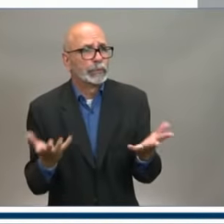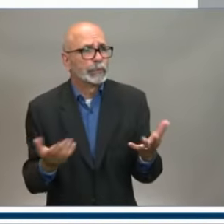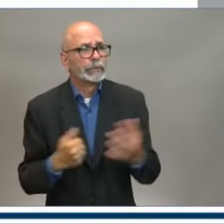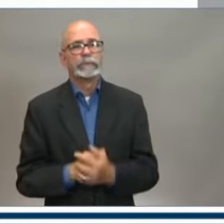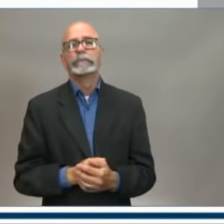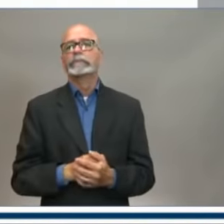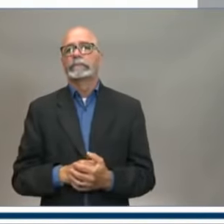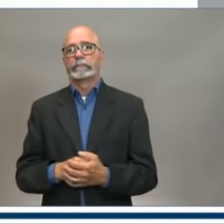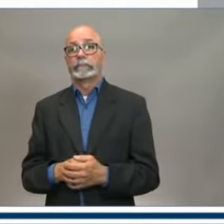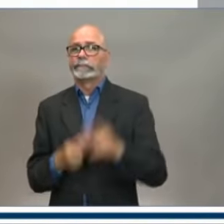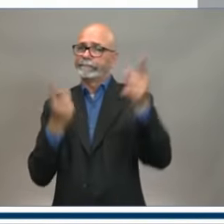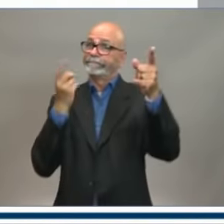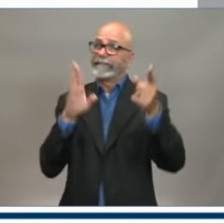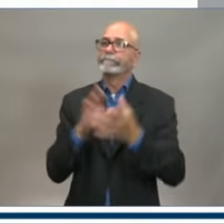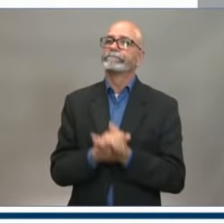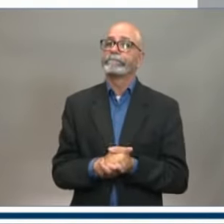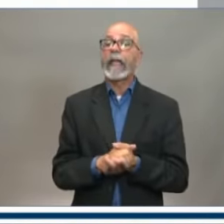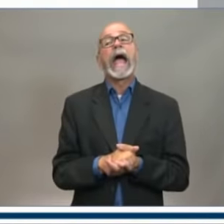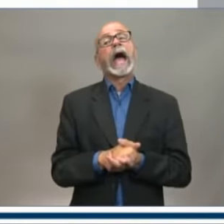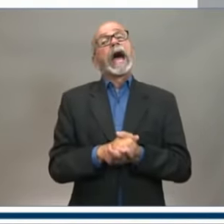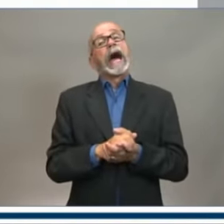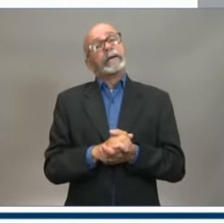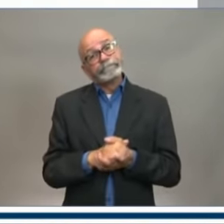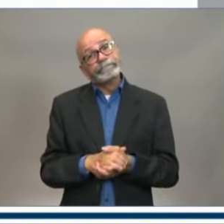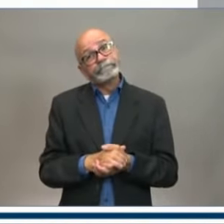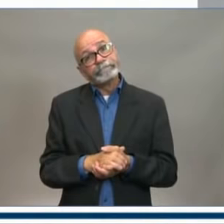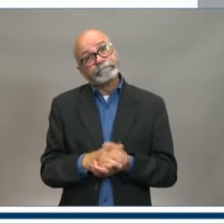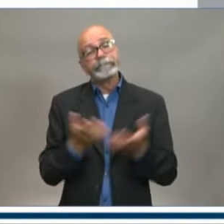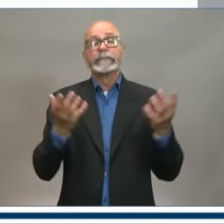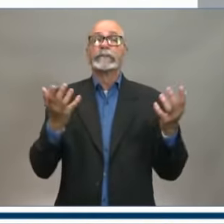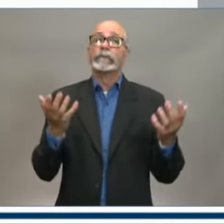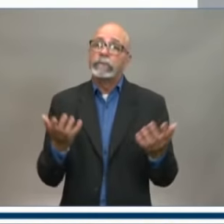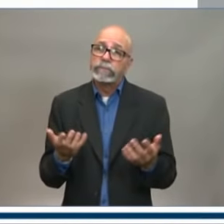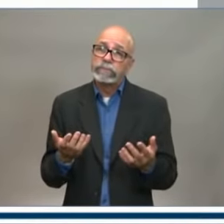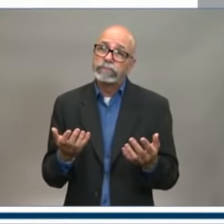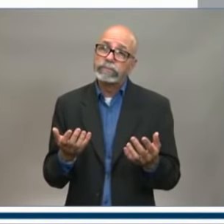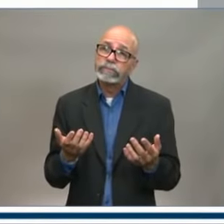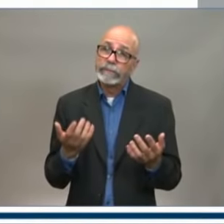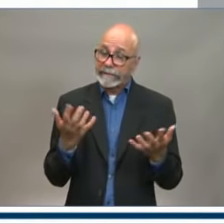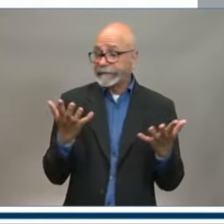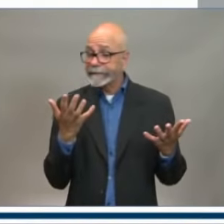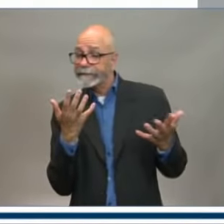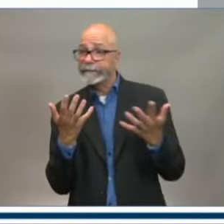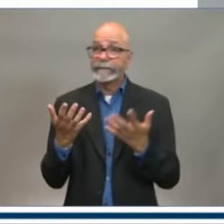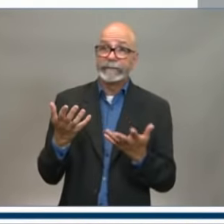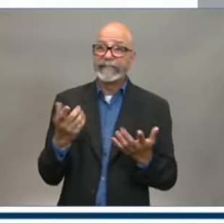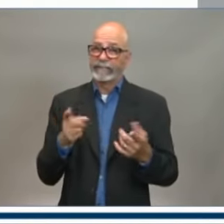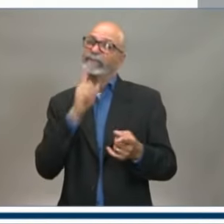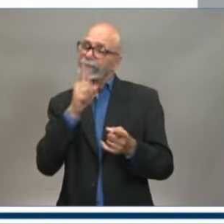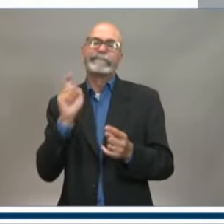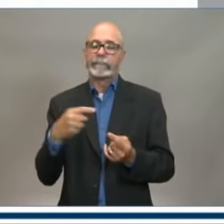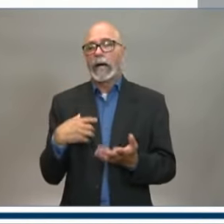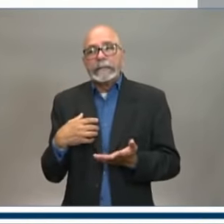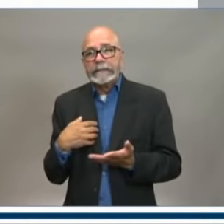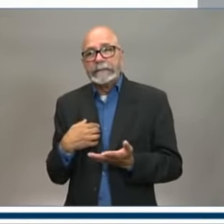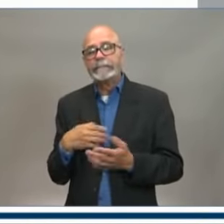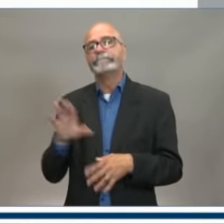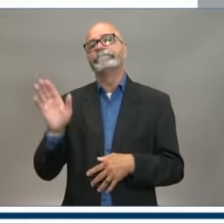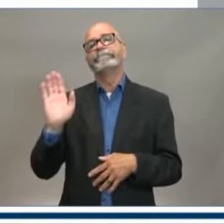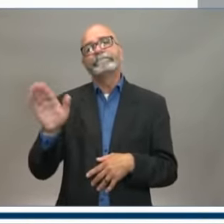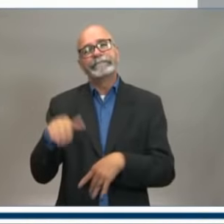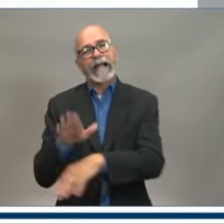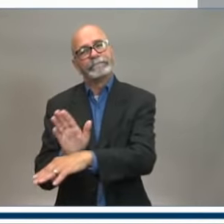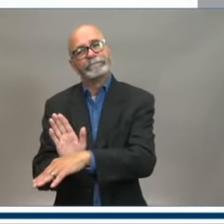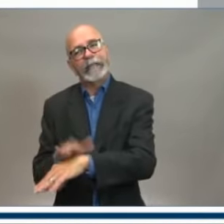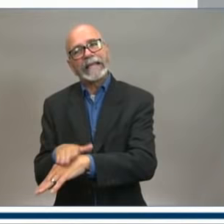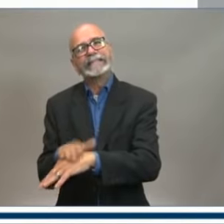now on the schools, and I sort of answered this the other day, we've been asked to engage with Elections Nova Scotia. I've asked